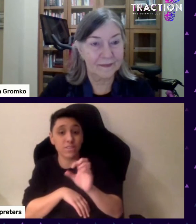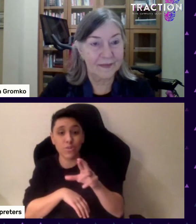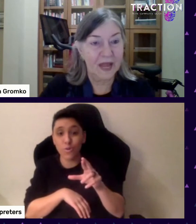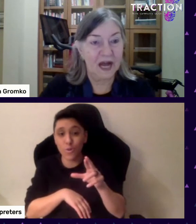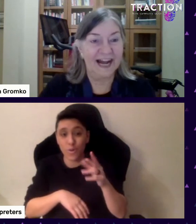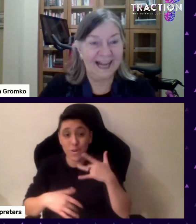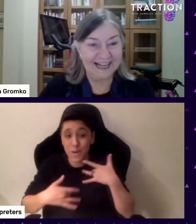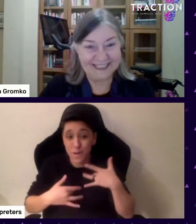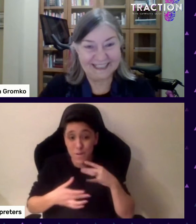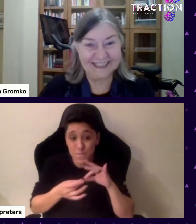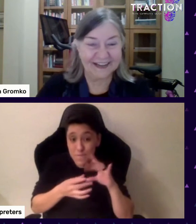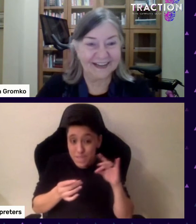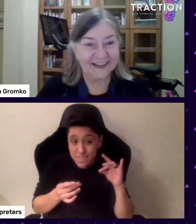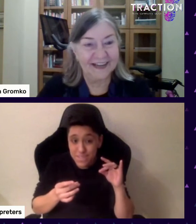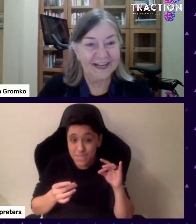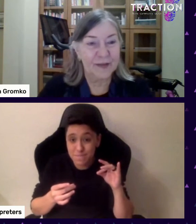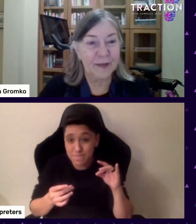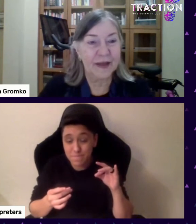remarks?